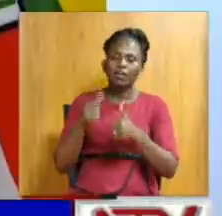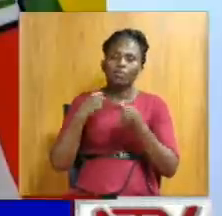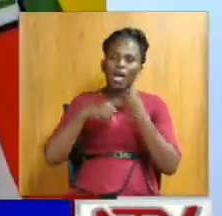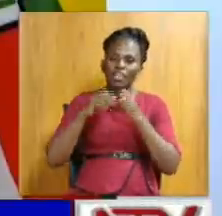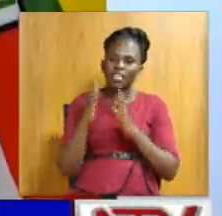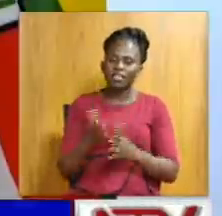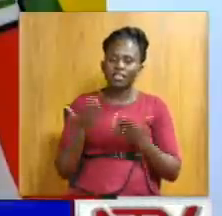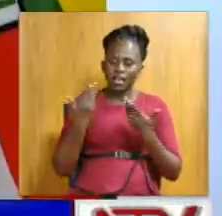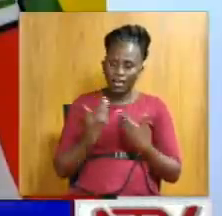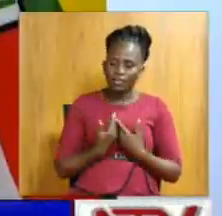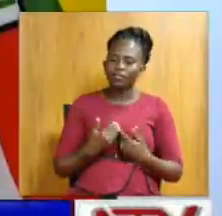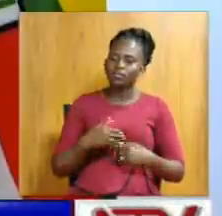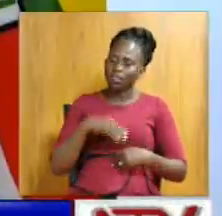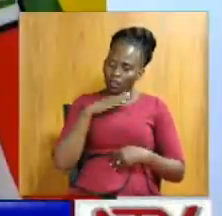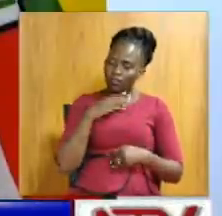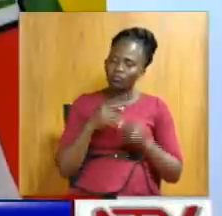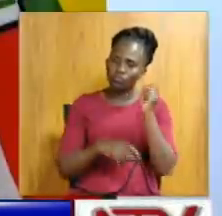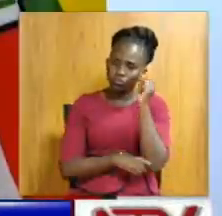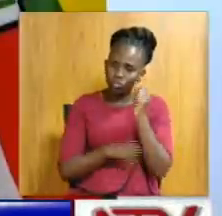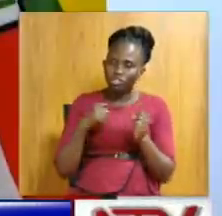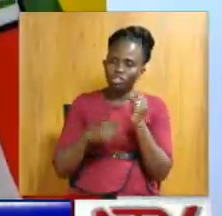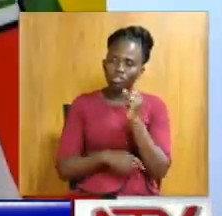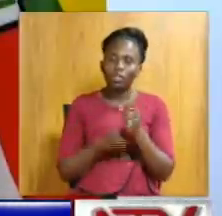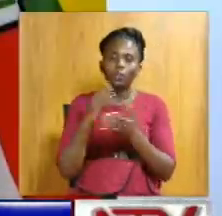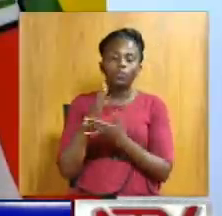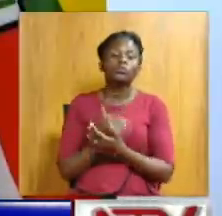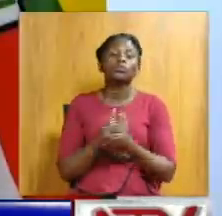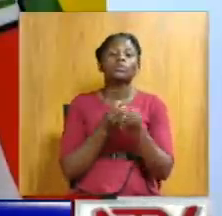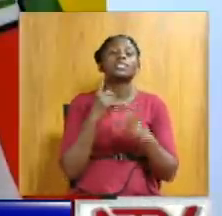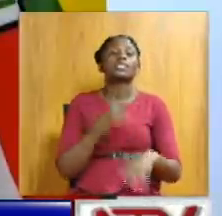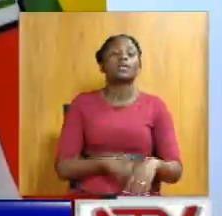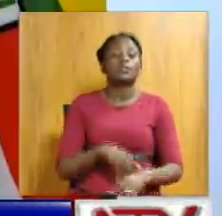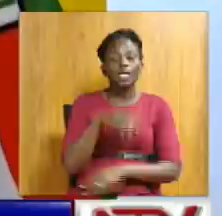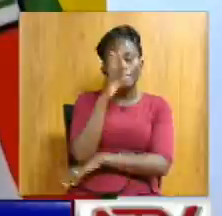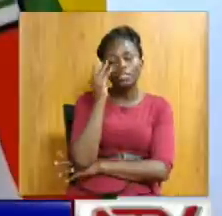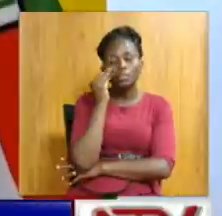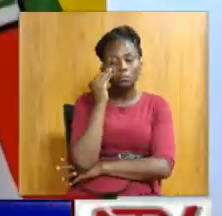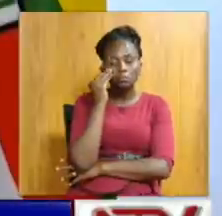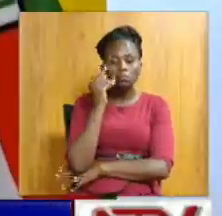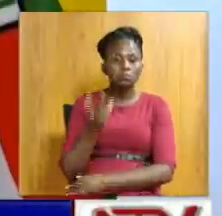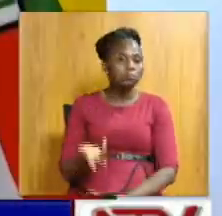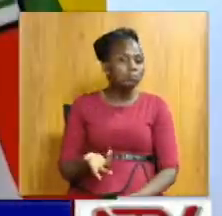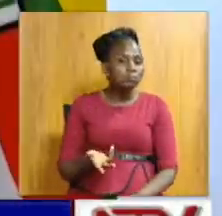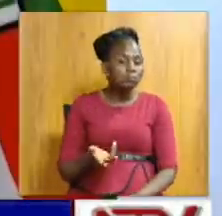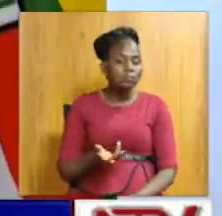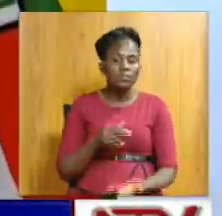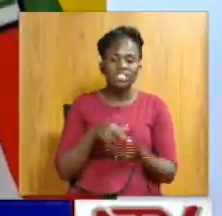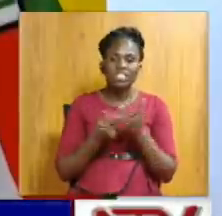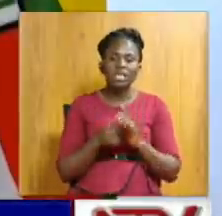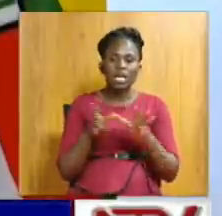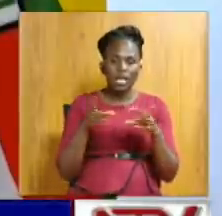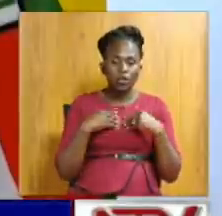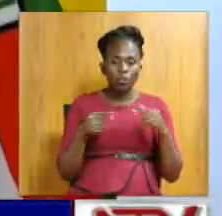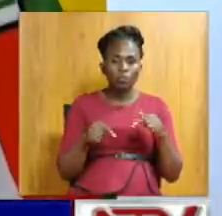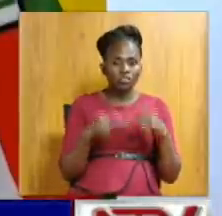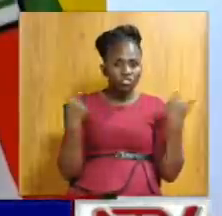cheat because most of the time they are asleep and allow the opposition to